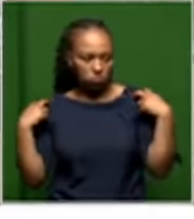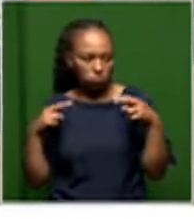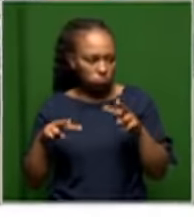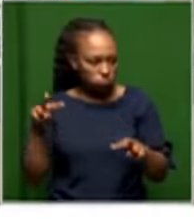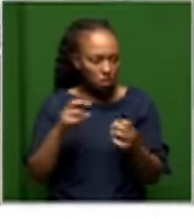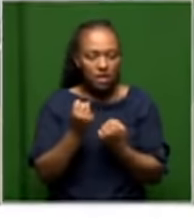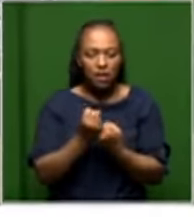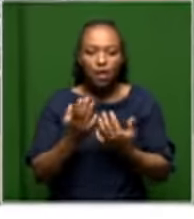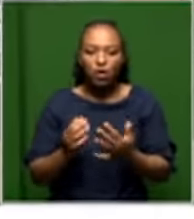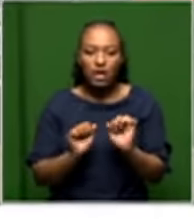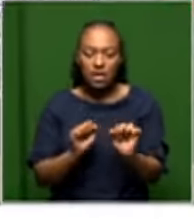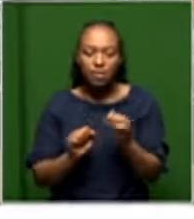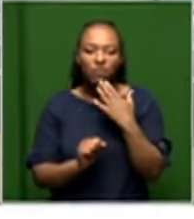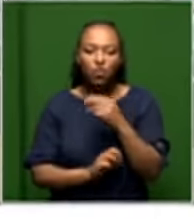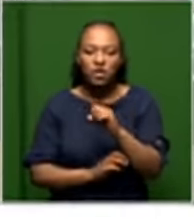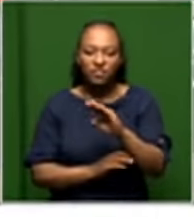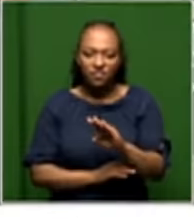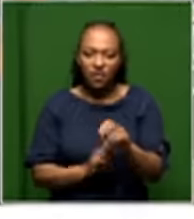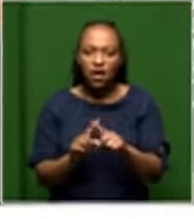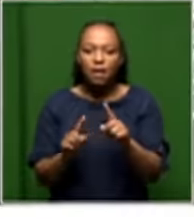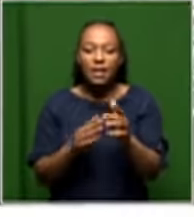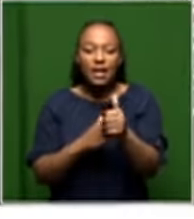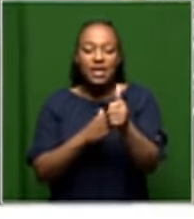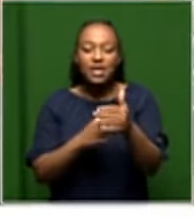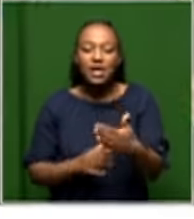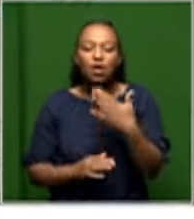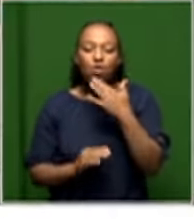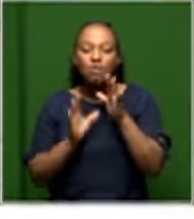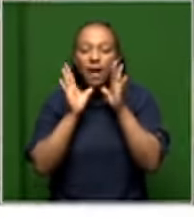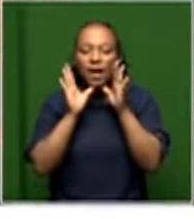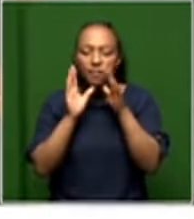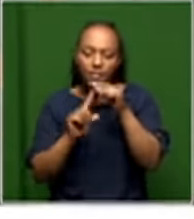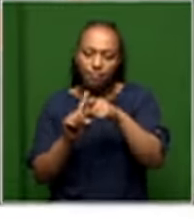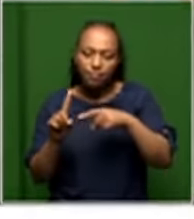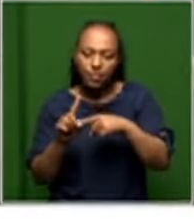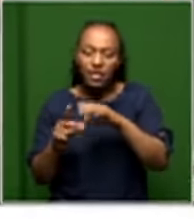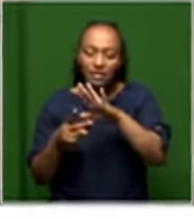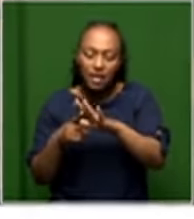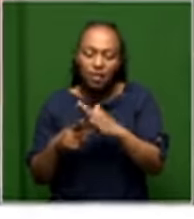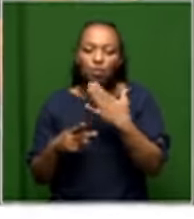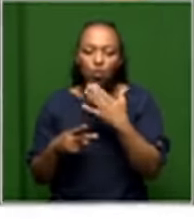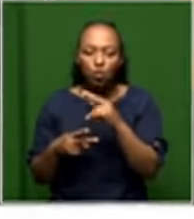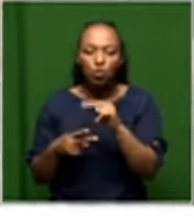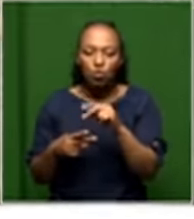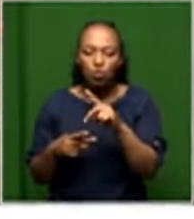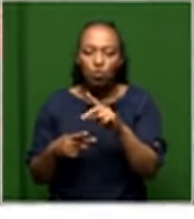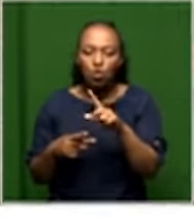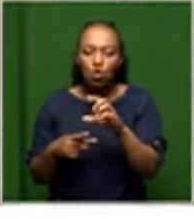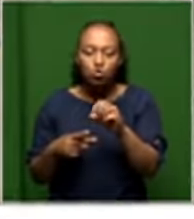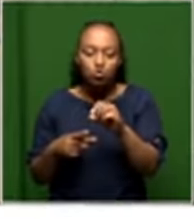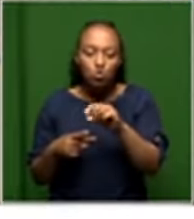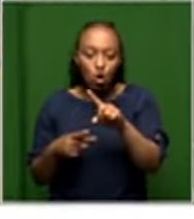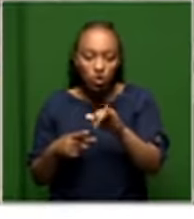and supporters of the Economic Freedom Fighters. But the leader of the EFF, Julius Malema, and Mbuyiseni Ndlozi are expected